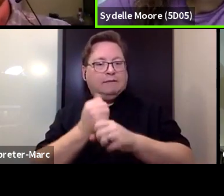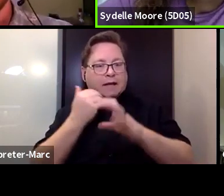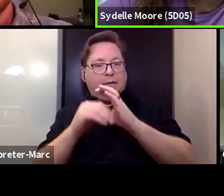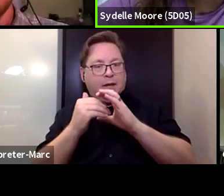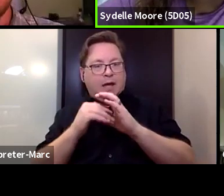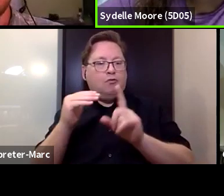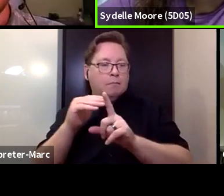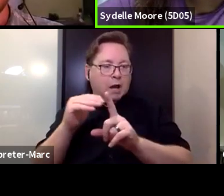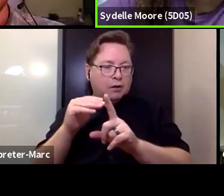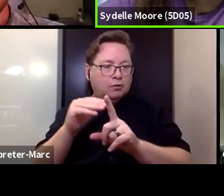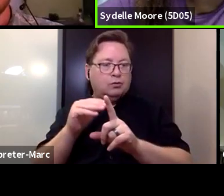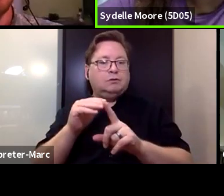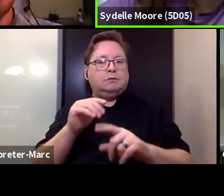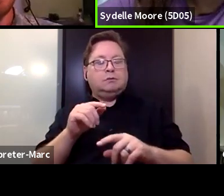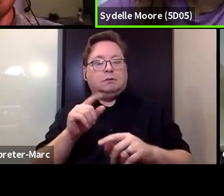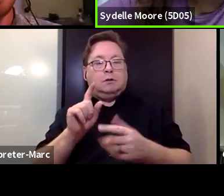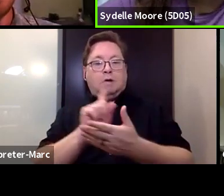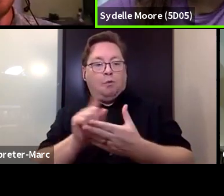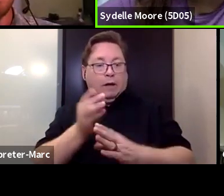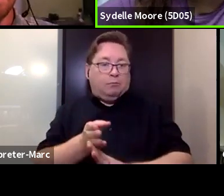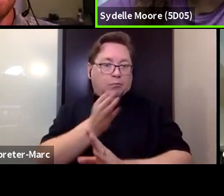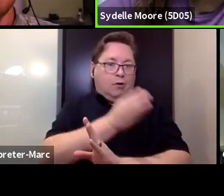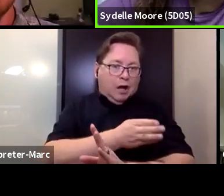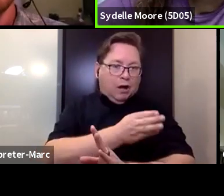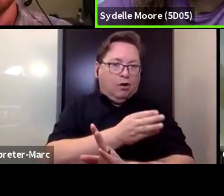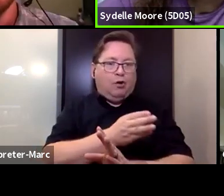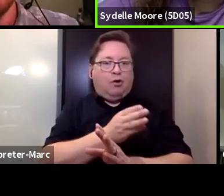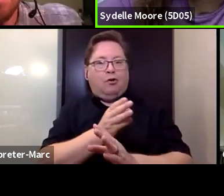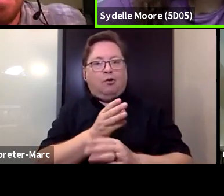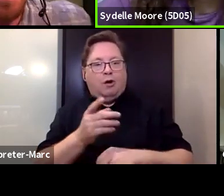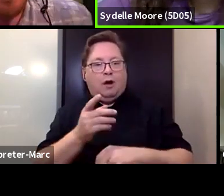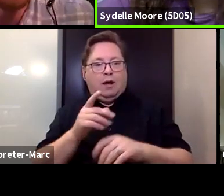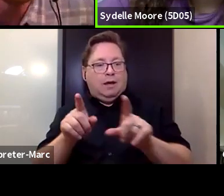reminders, a week prior and the day of.